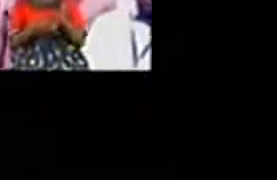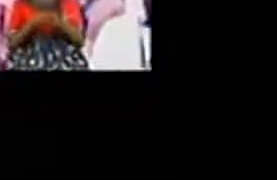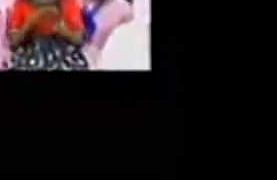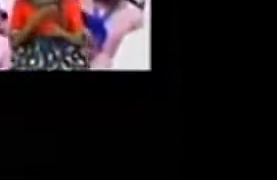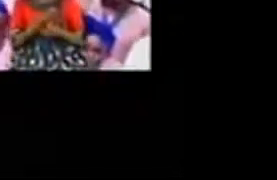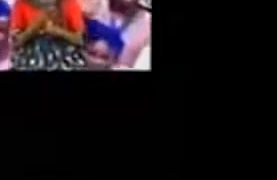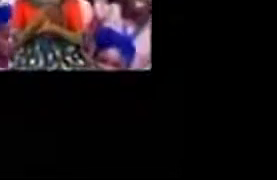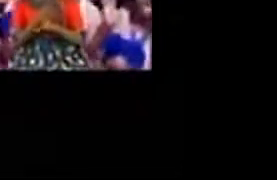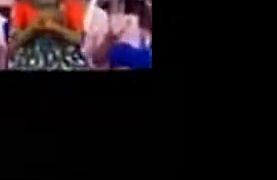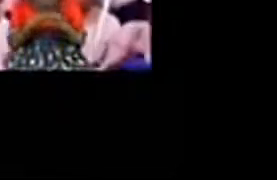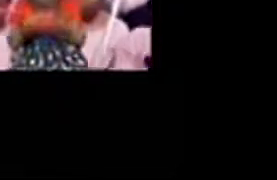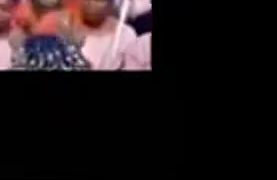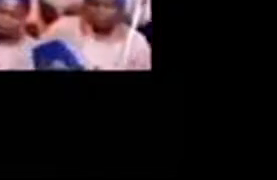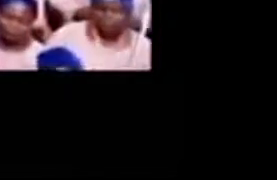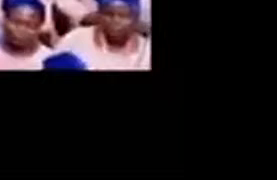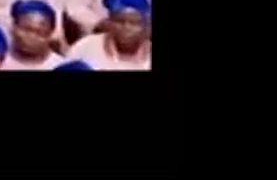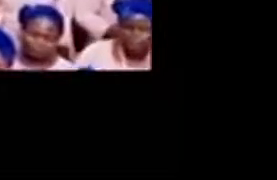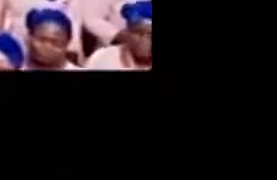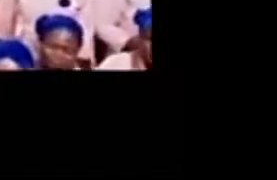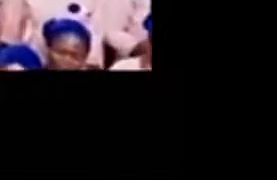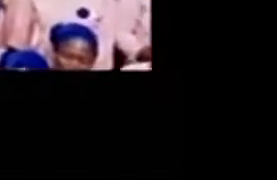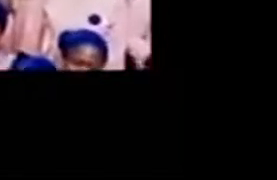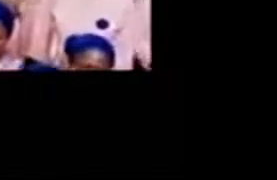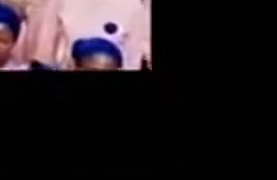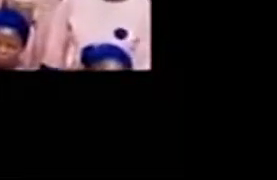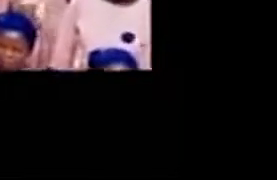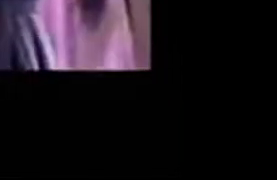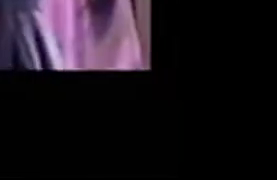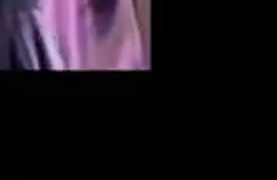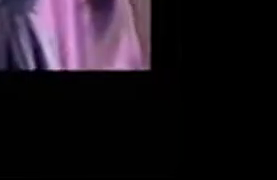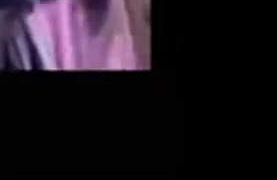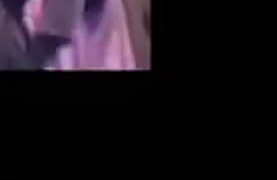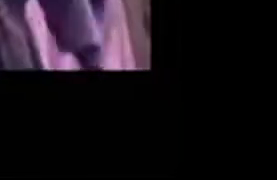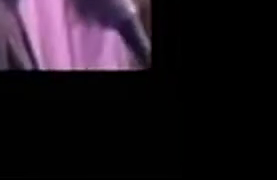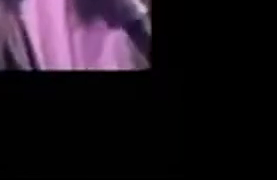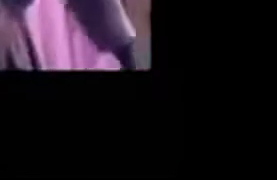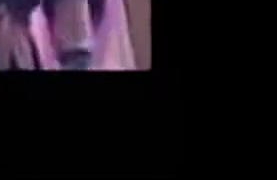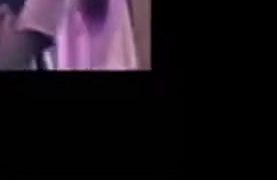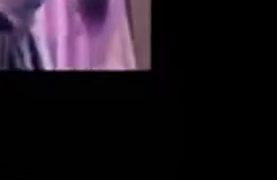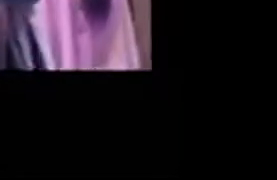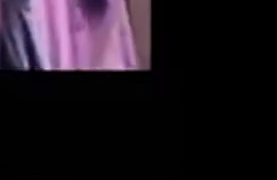much freedom. Yes, what is the move? What is the move?